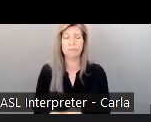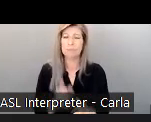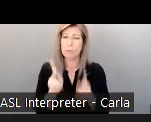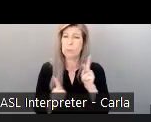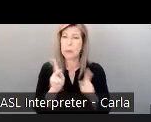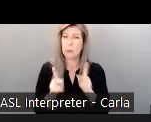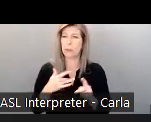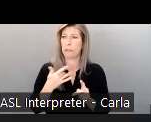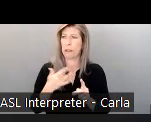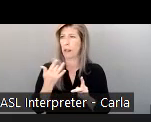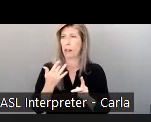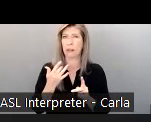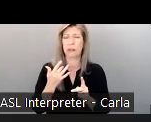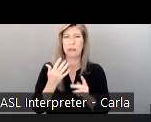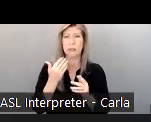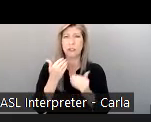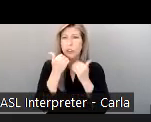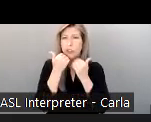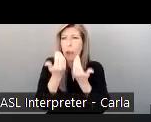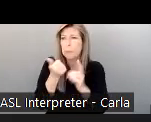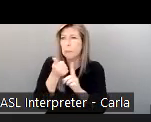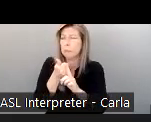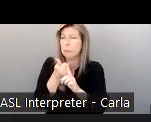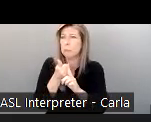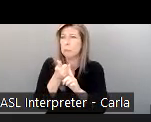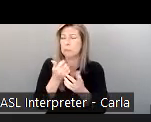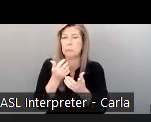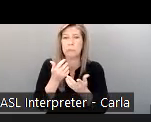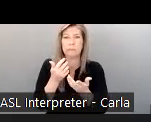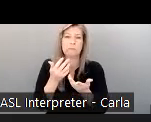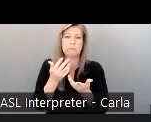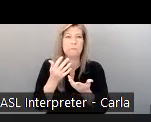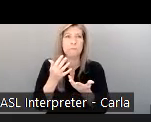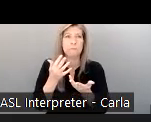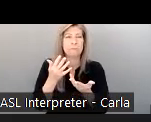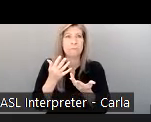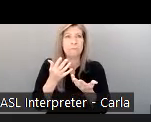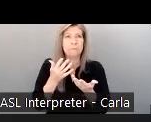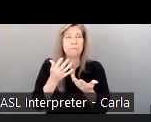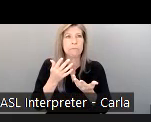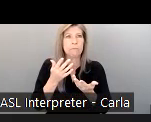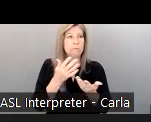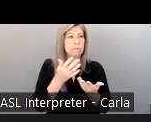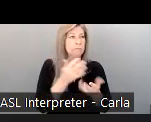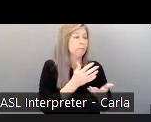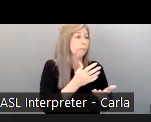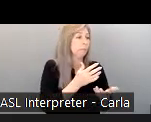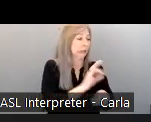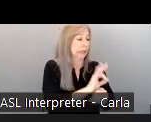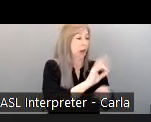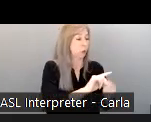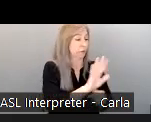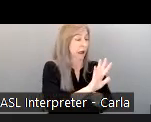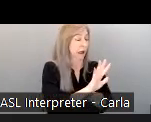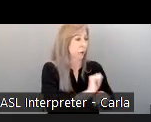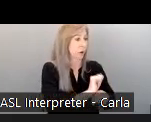talk about bringing stories home, or I don't know how to not think about things after 9 to 5. And